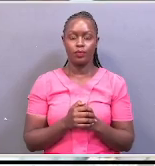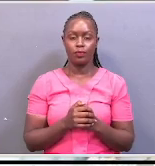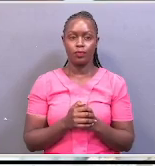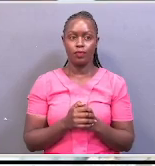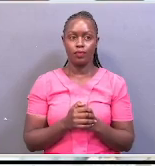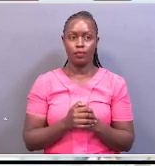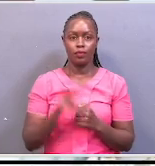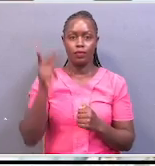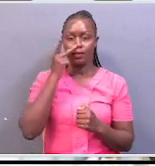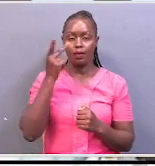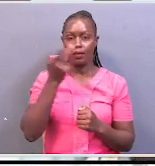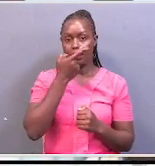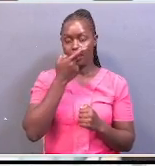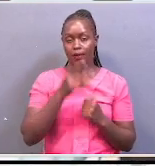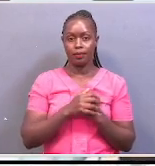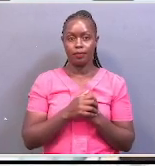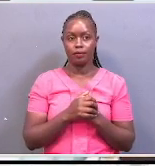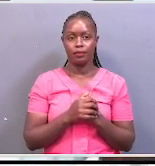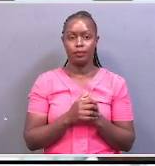Mwai Kibaki